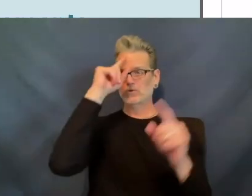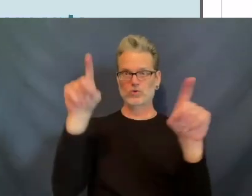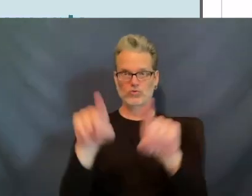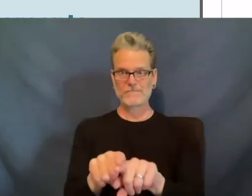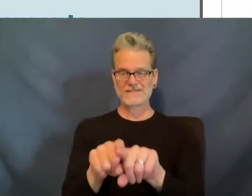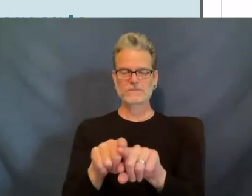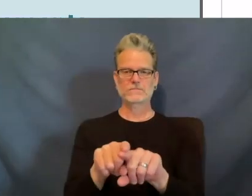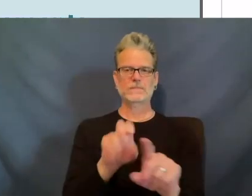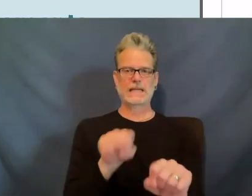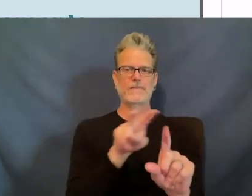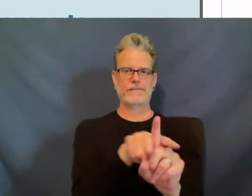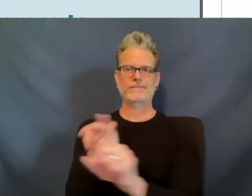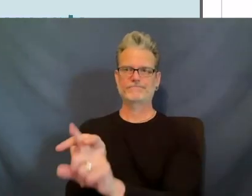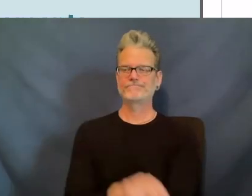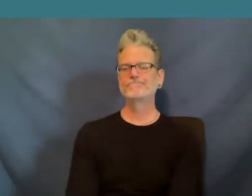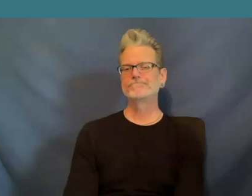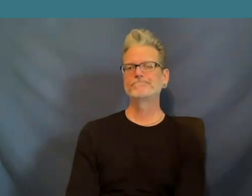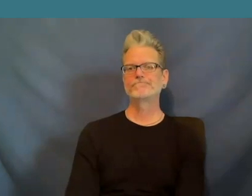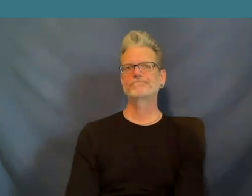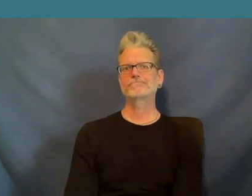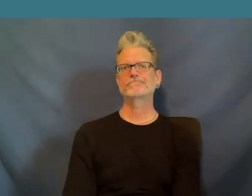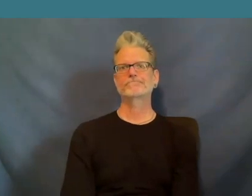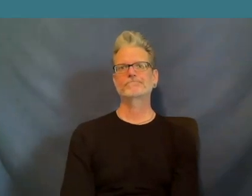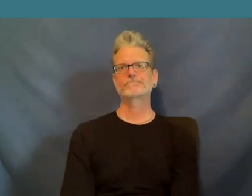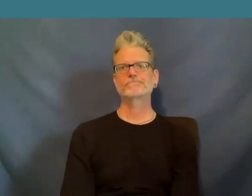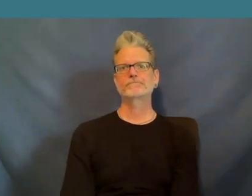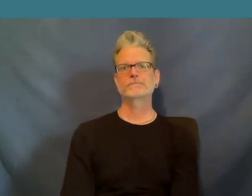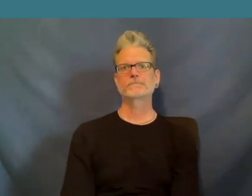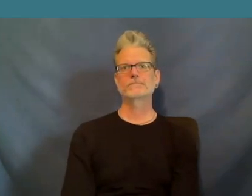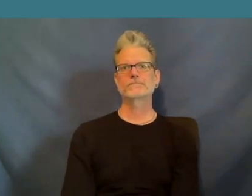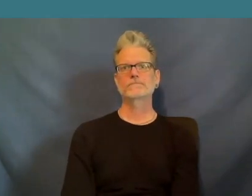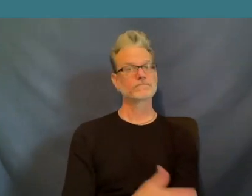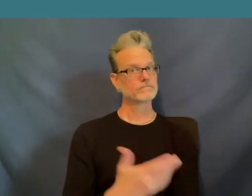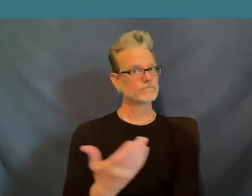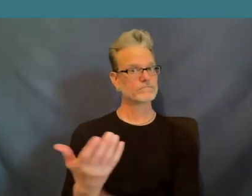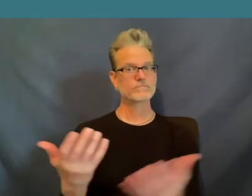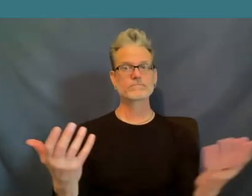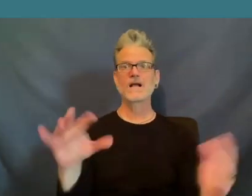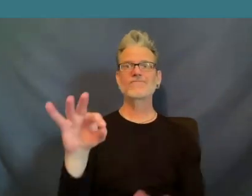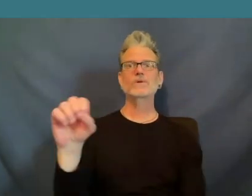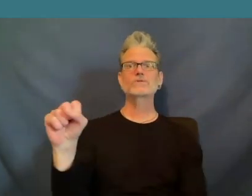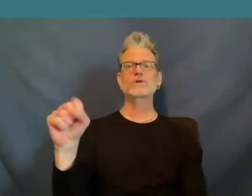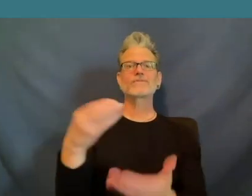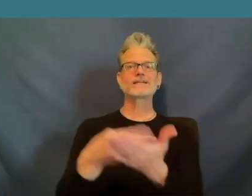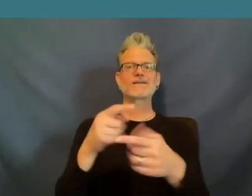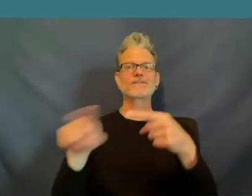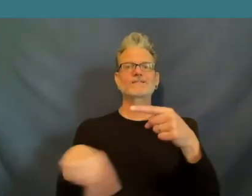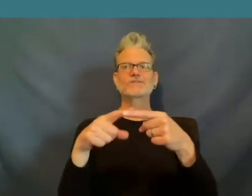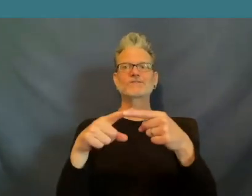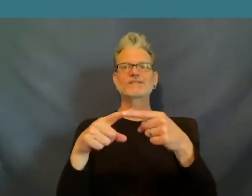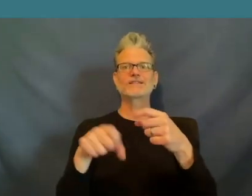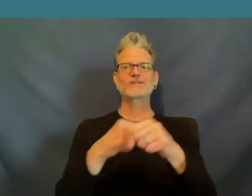utilized. Next slide, please. So here's the Forest Service fiscal year